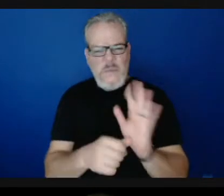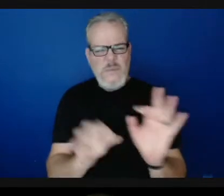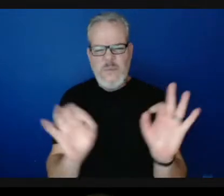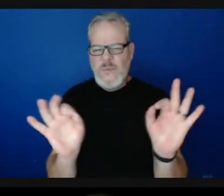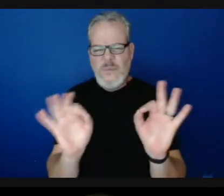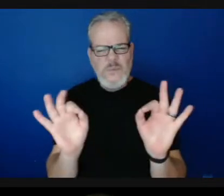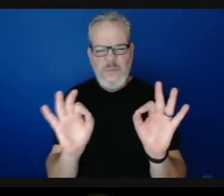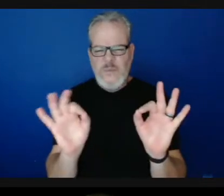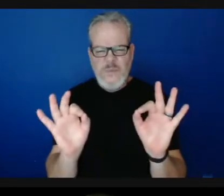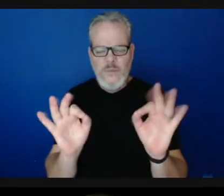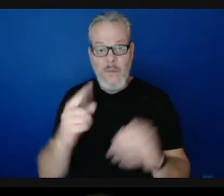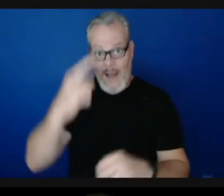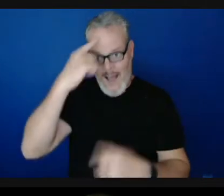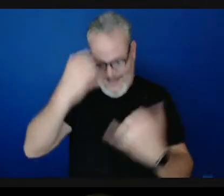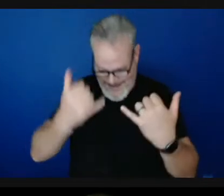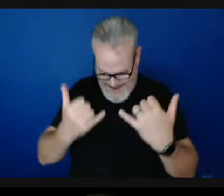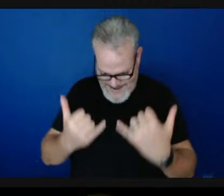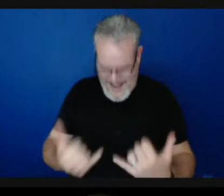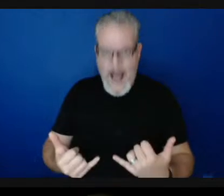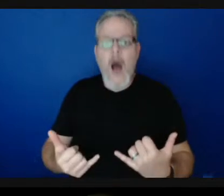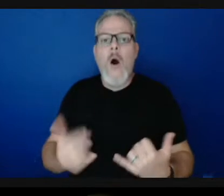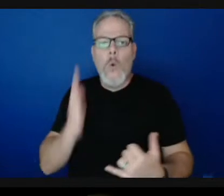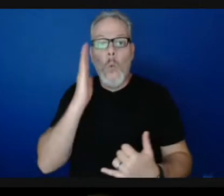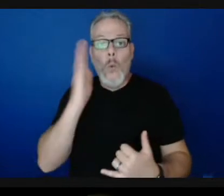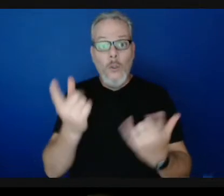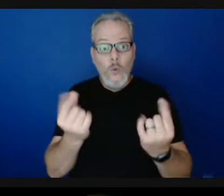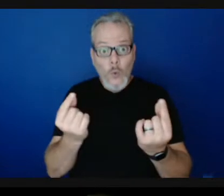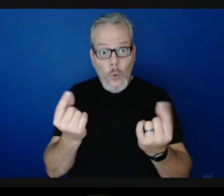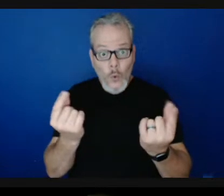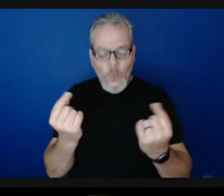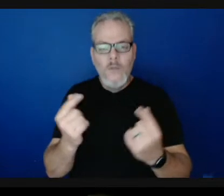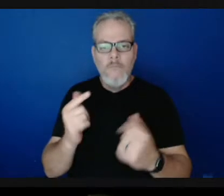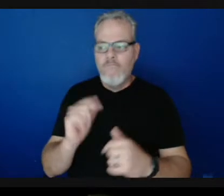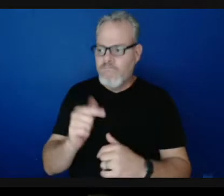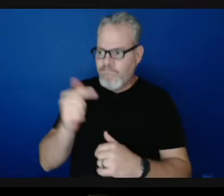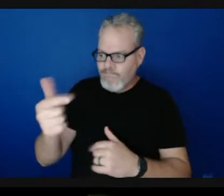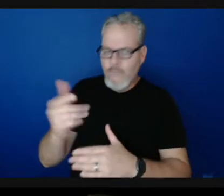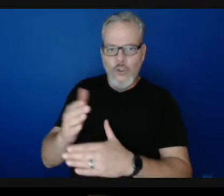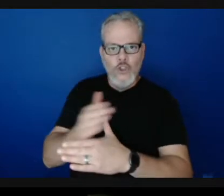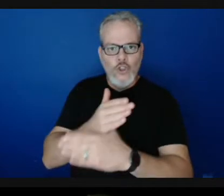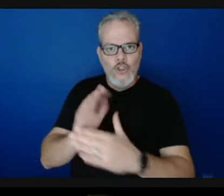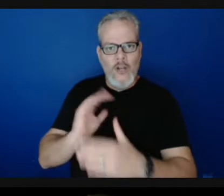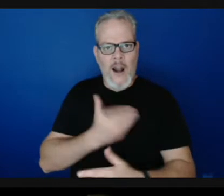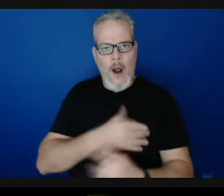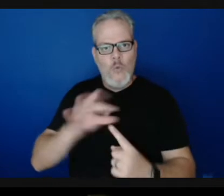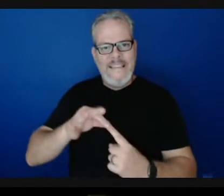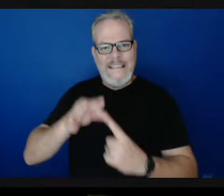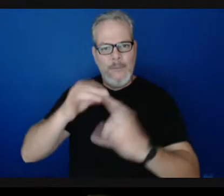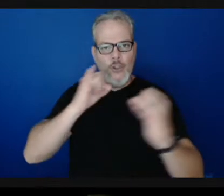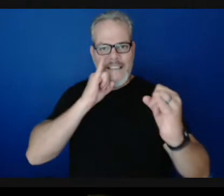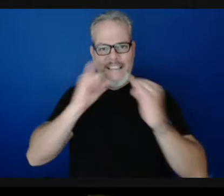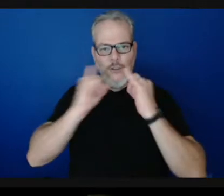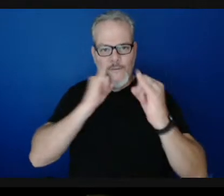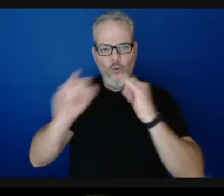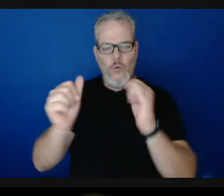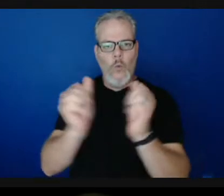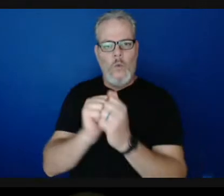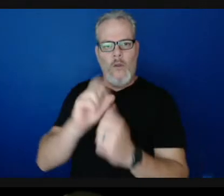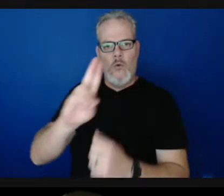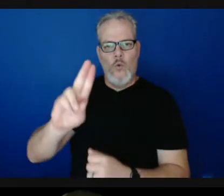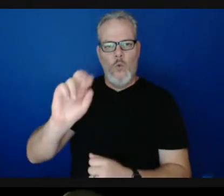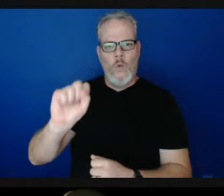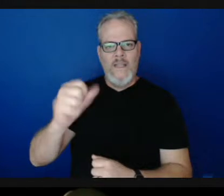think now is the moment that we will turn to our special interview with USGS Hawaiian Volcanoes Observatory geologist Katie